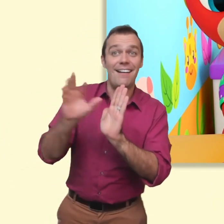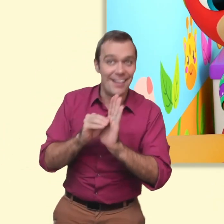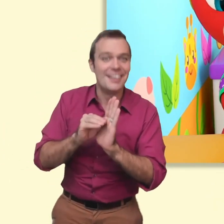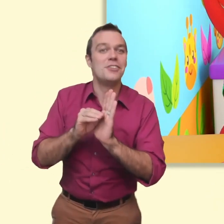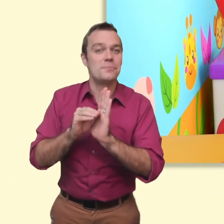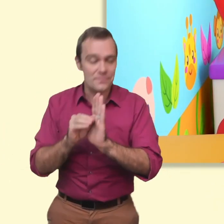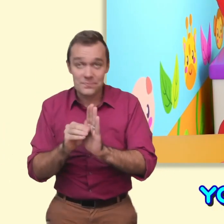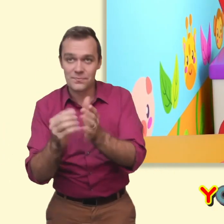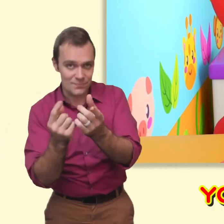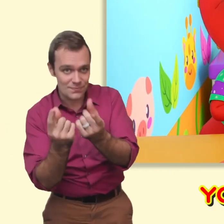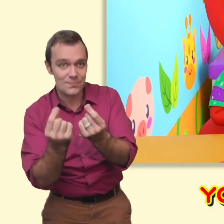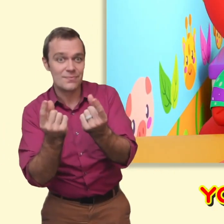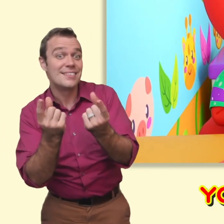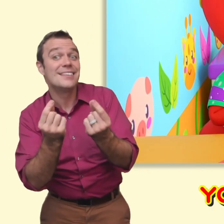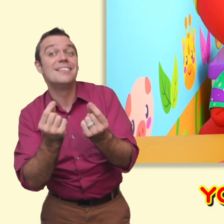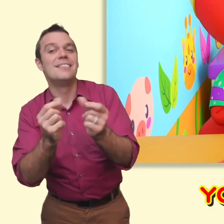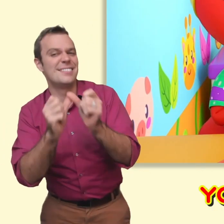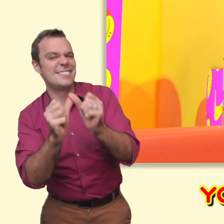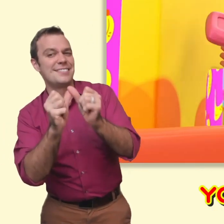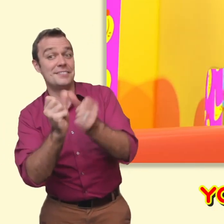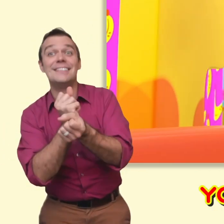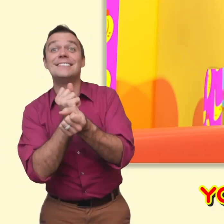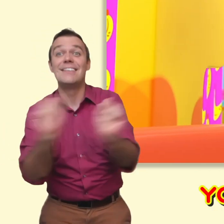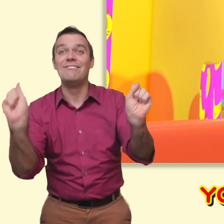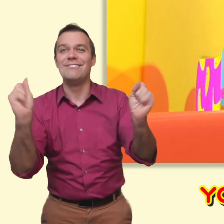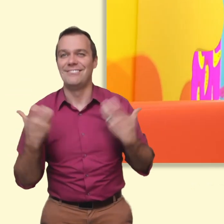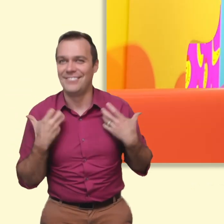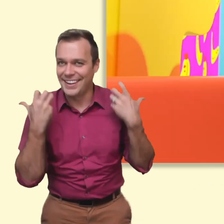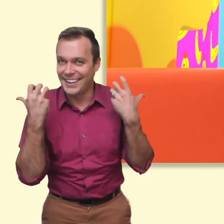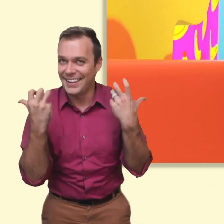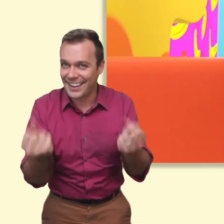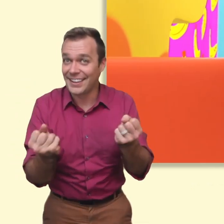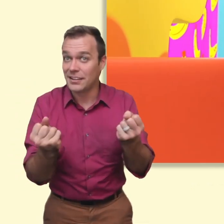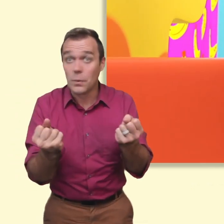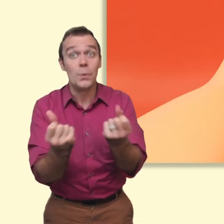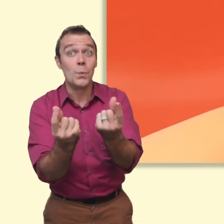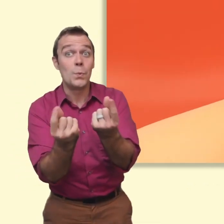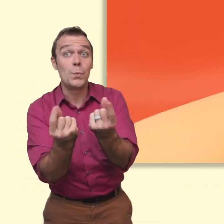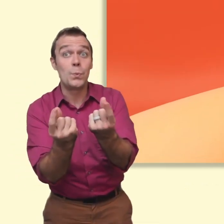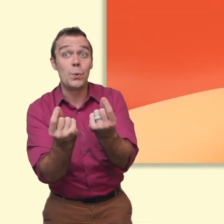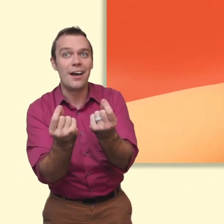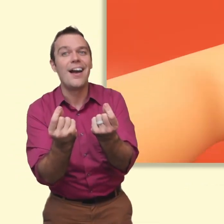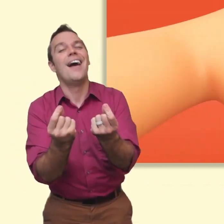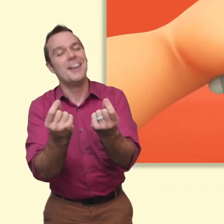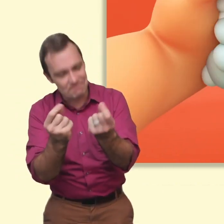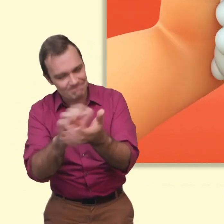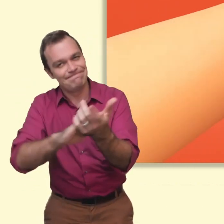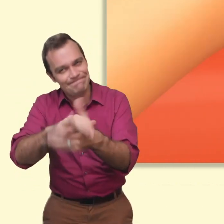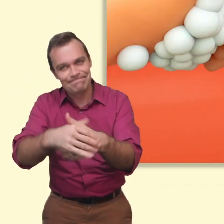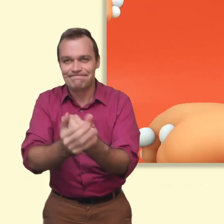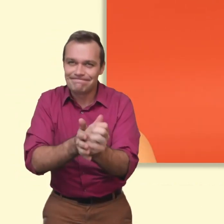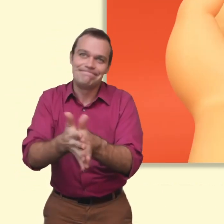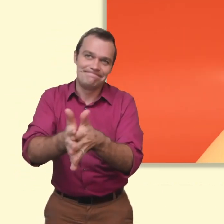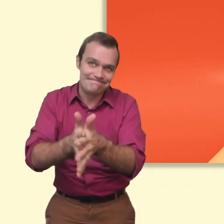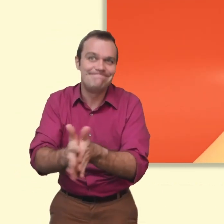that. You'll be safe and healthy if you